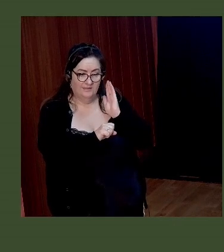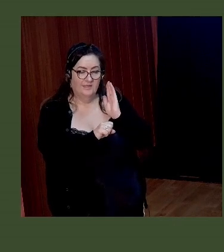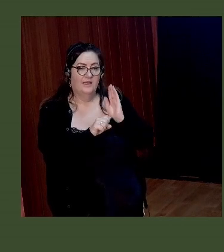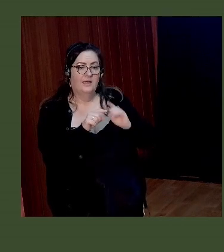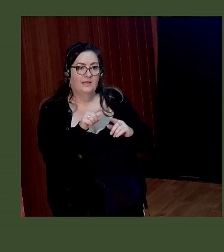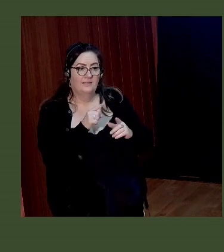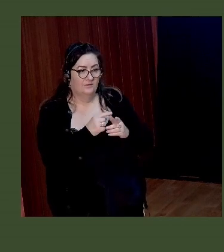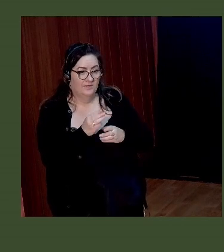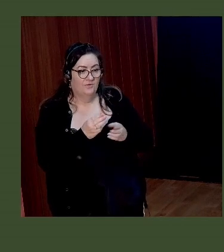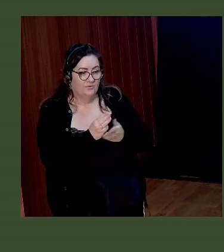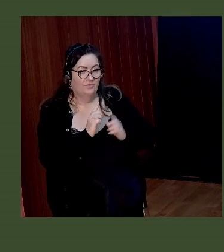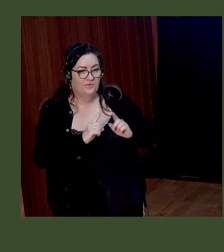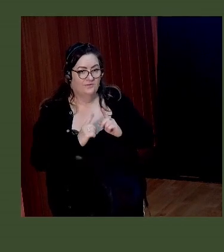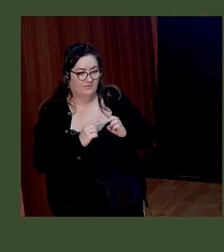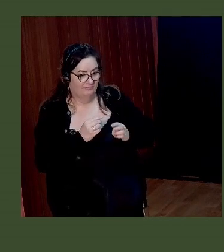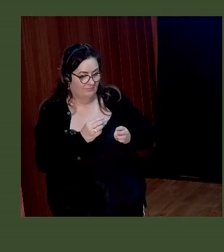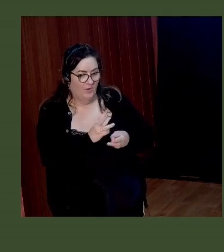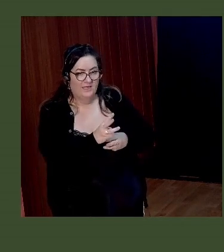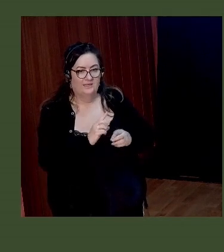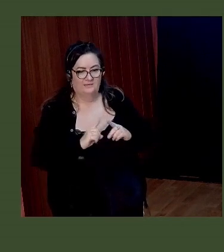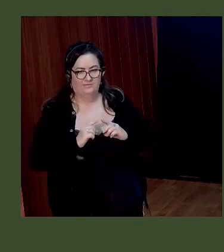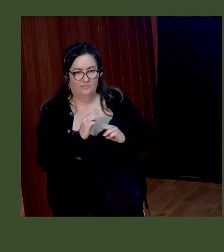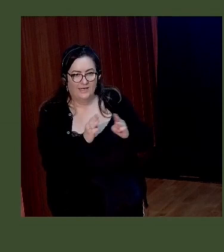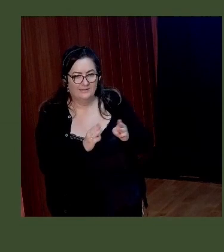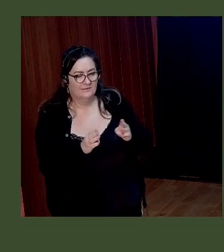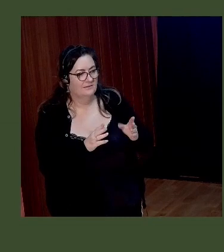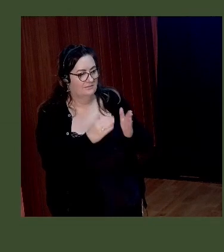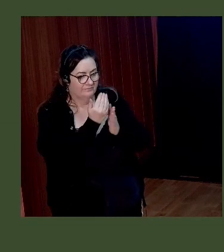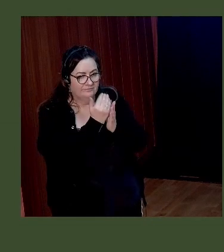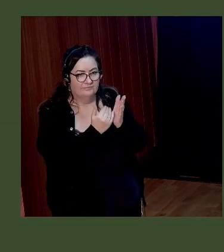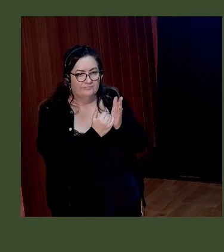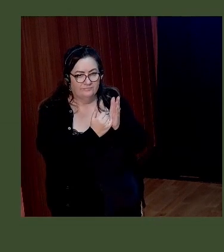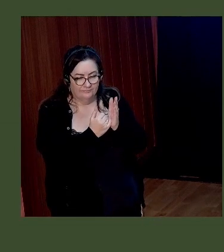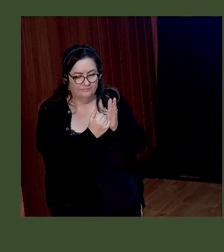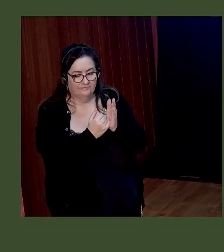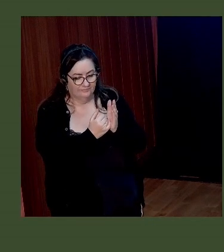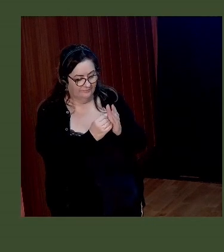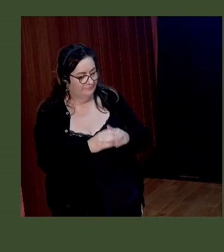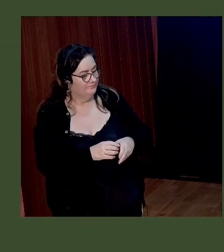would have to be enforced through practices, and that Irish would have a central role in the state.